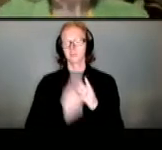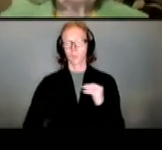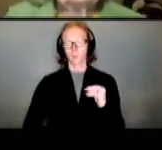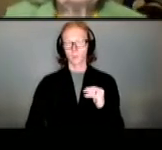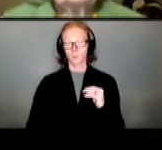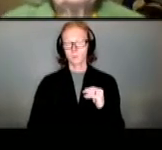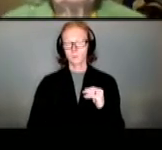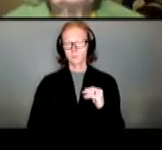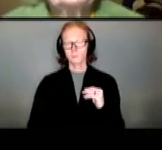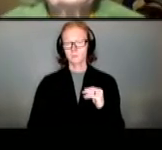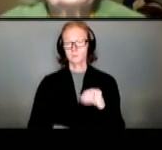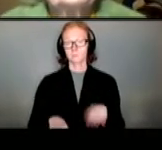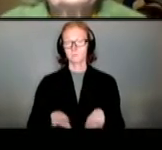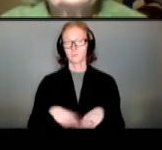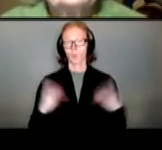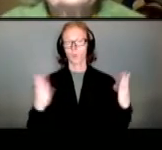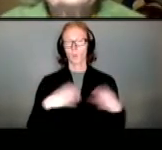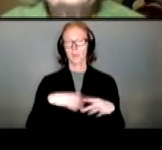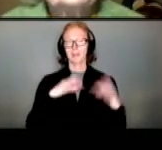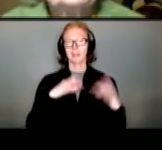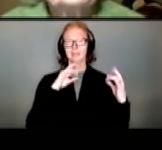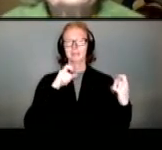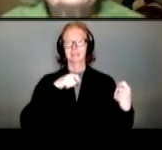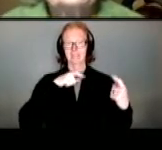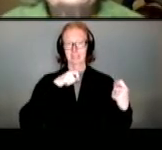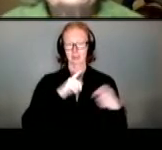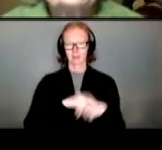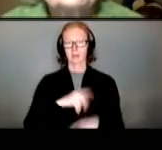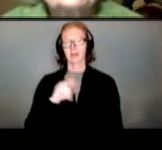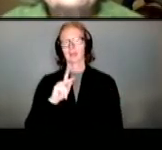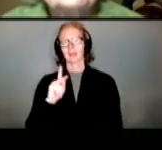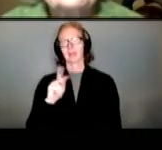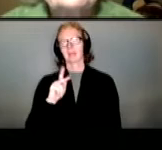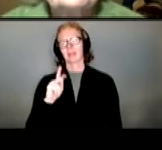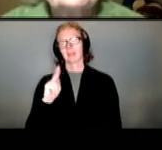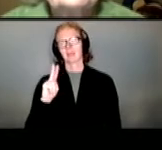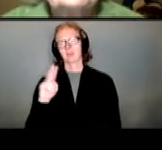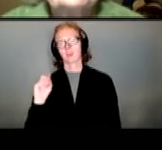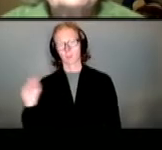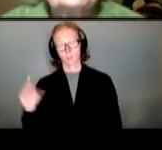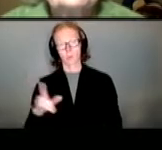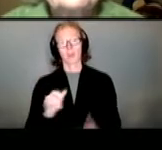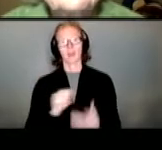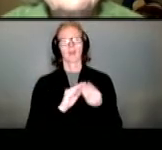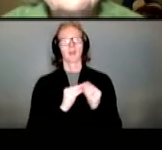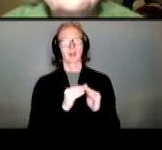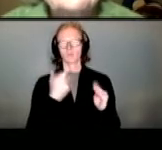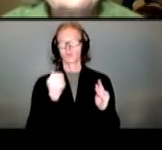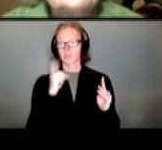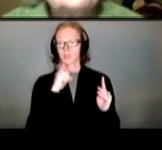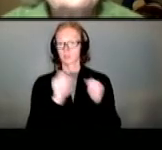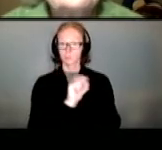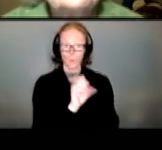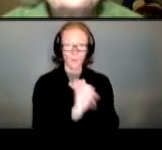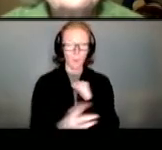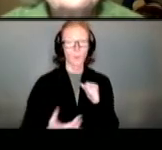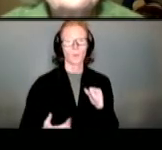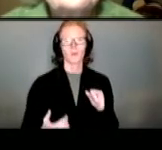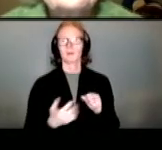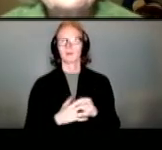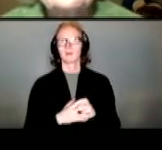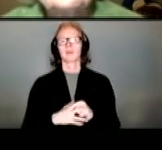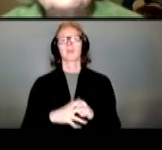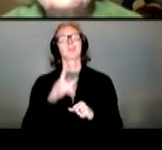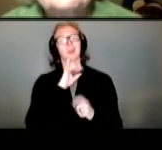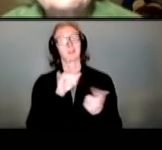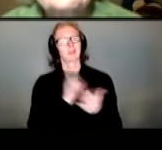Open Signal and KBOO and the numbers to run promos. We talked about this at the steering